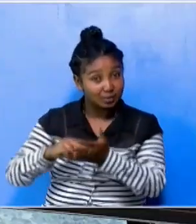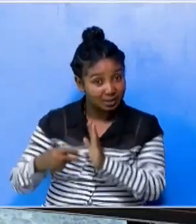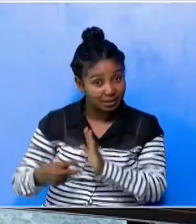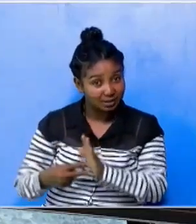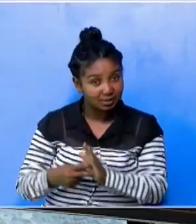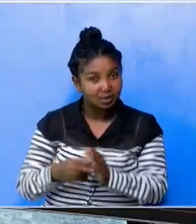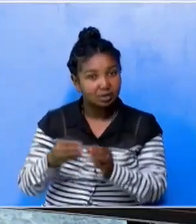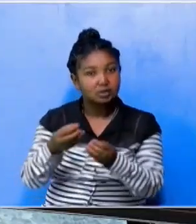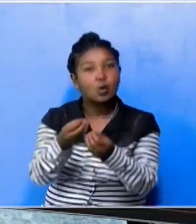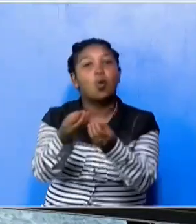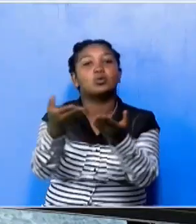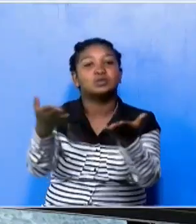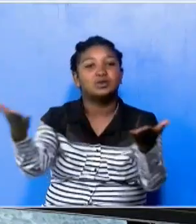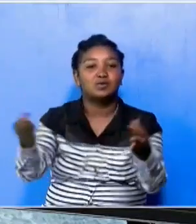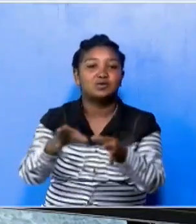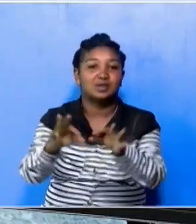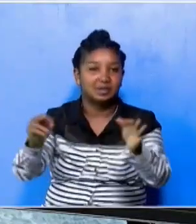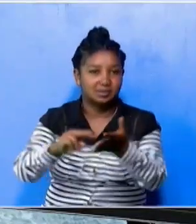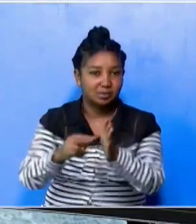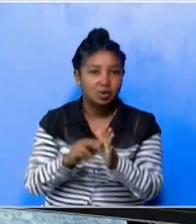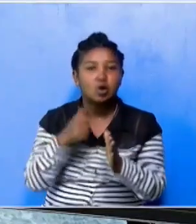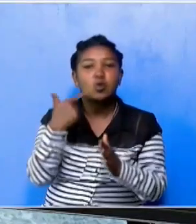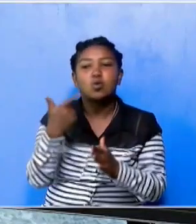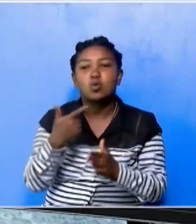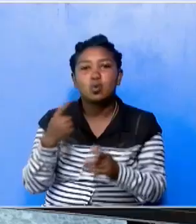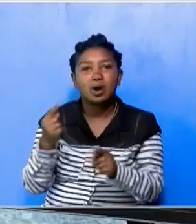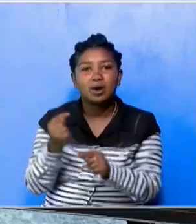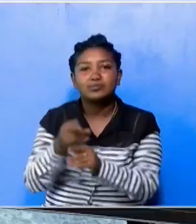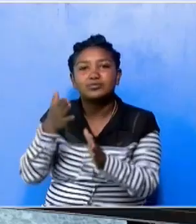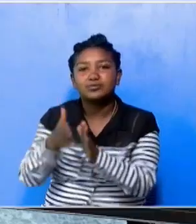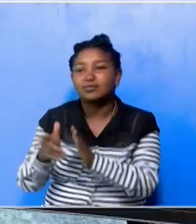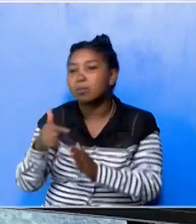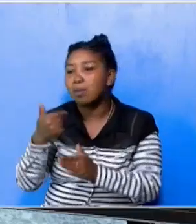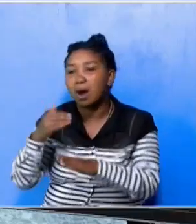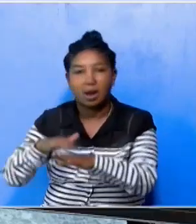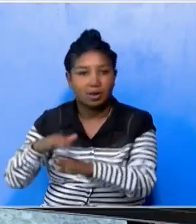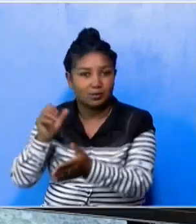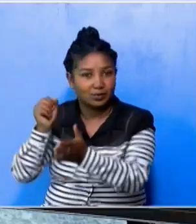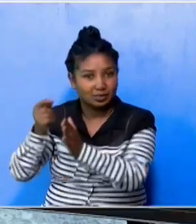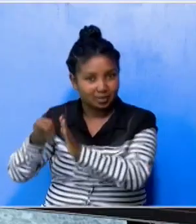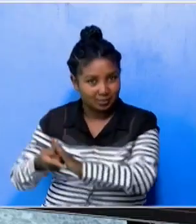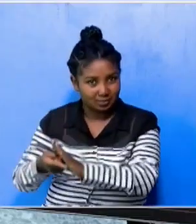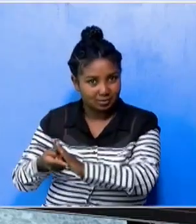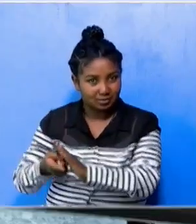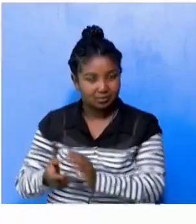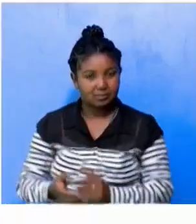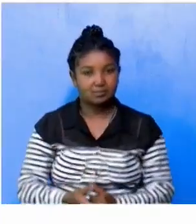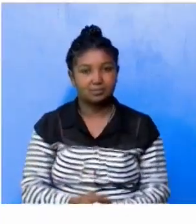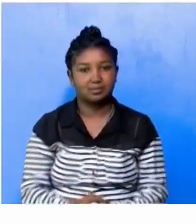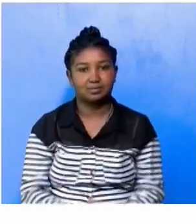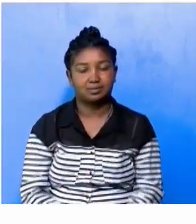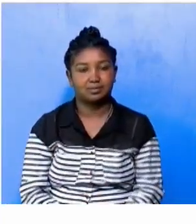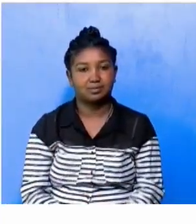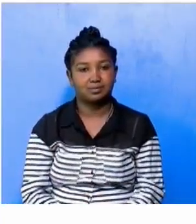the object of the sentence. Who received the action, okay? For example,